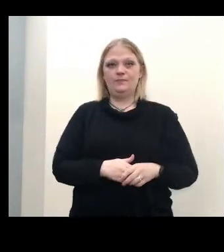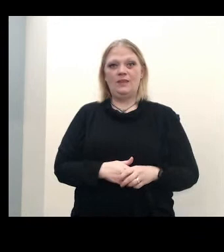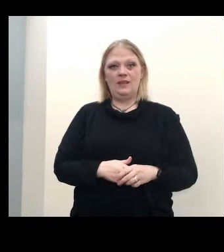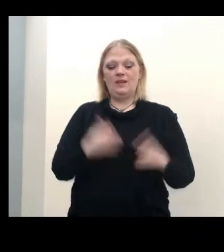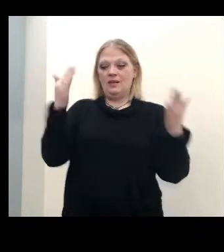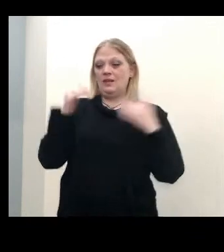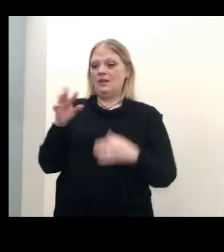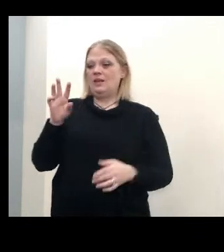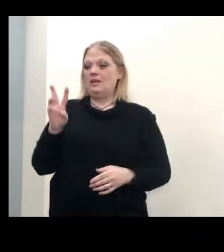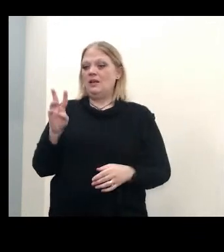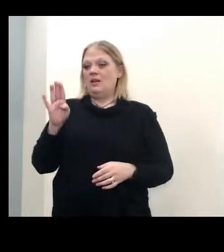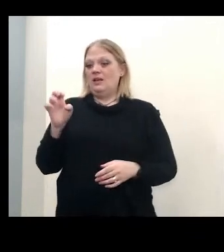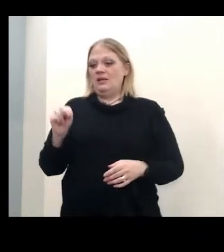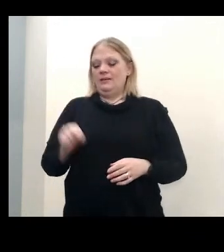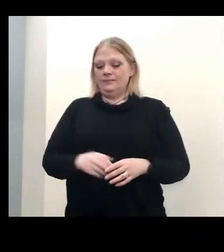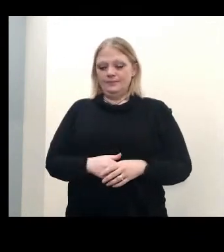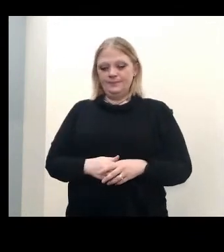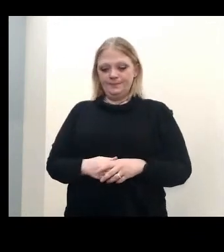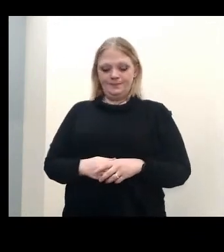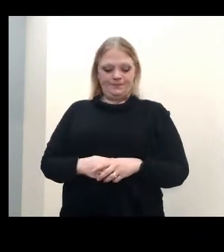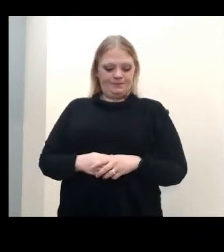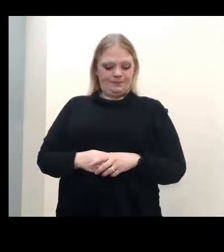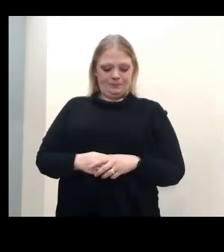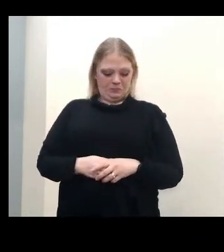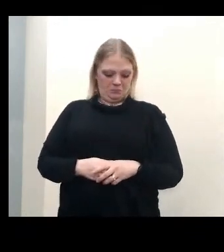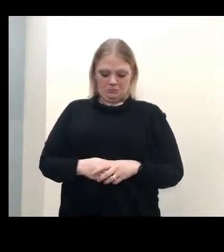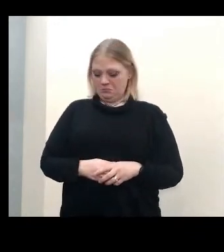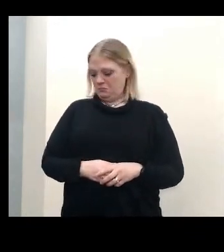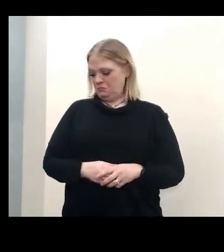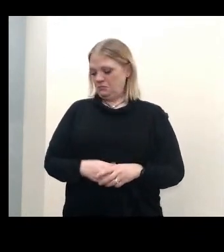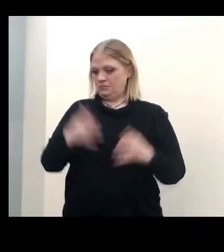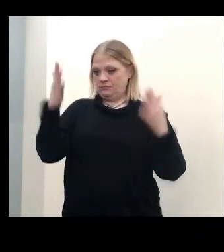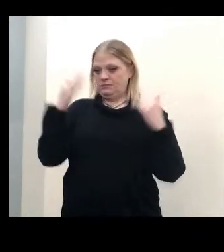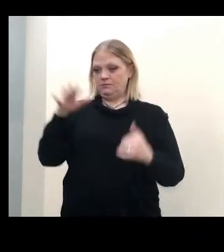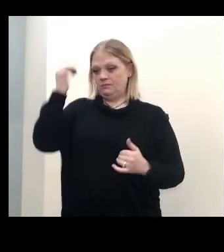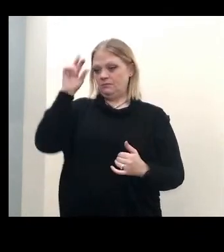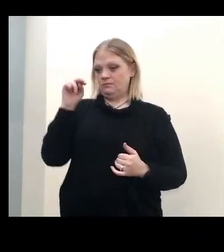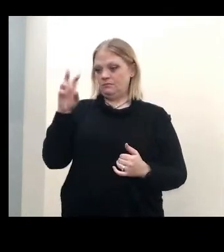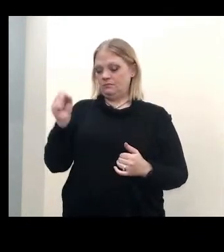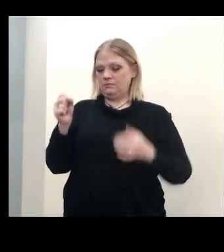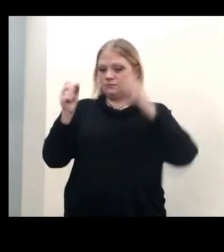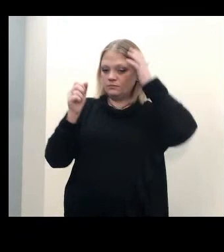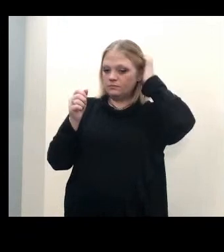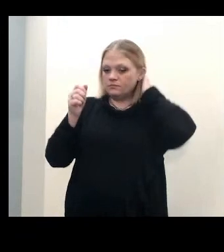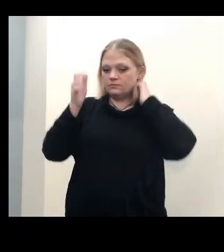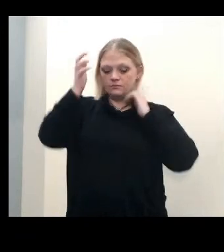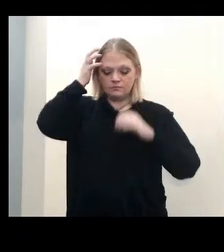Okay, BEN, anybody on from BEN? If not, Buffalo News?